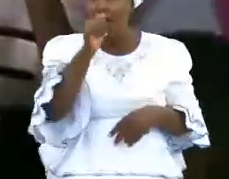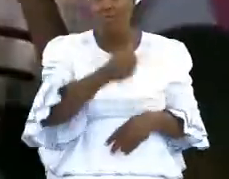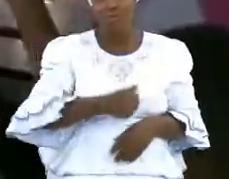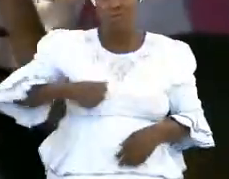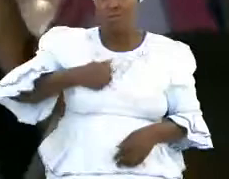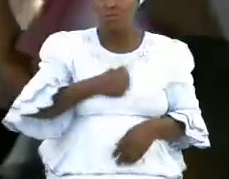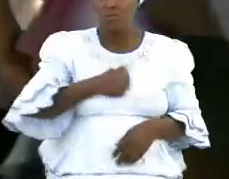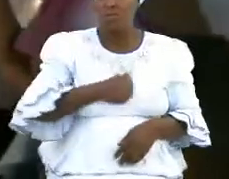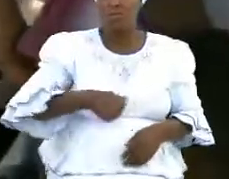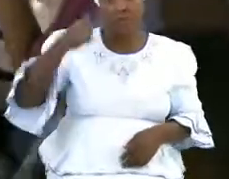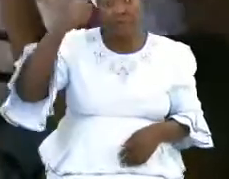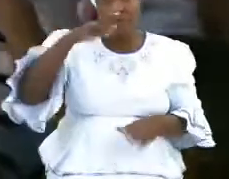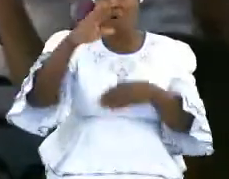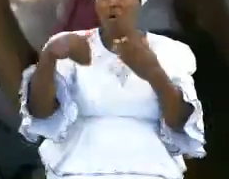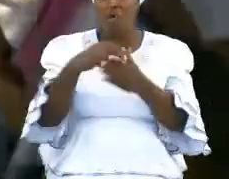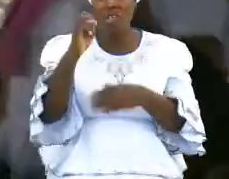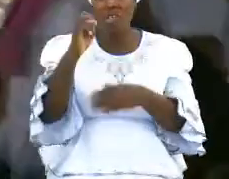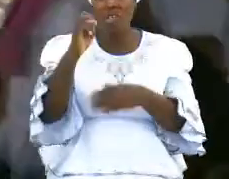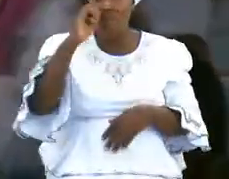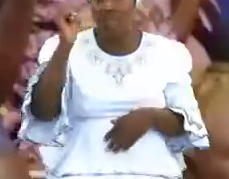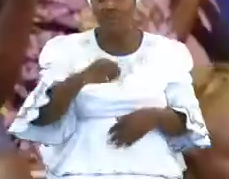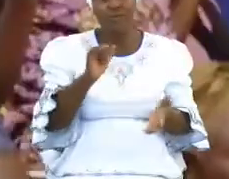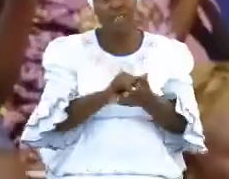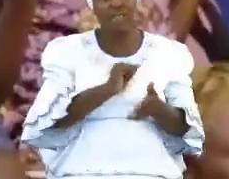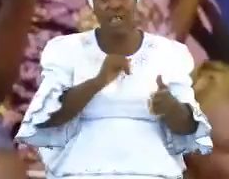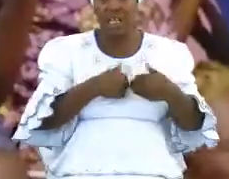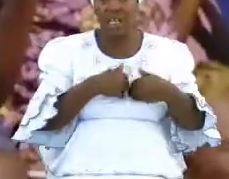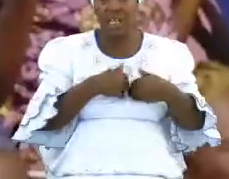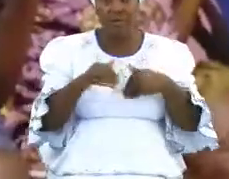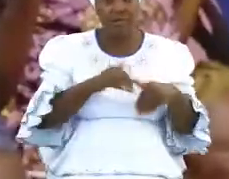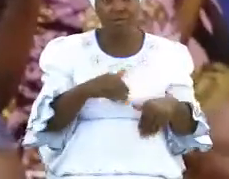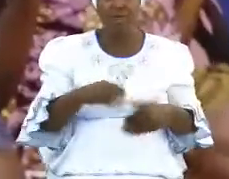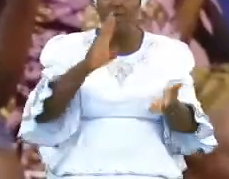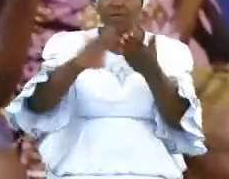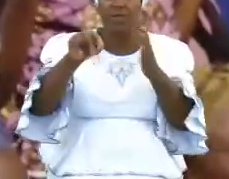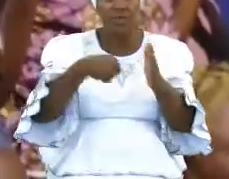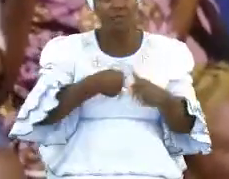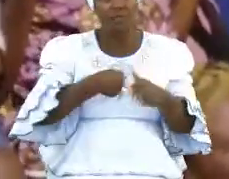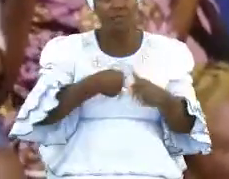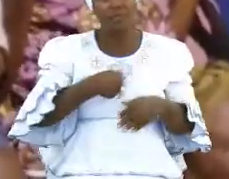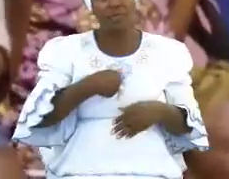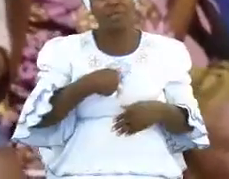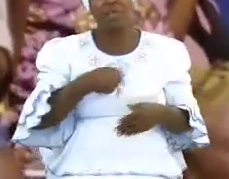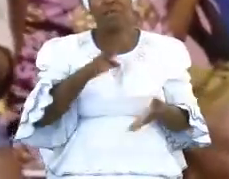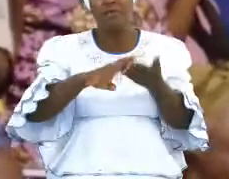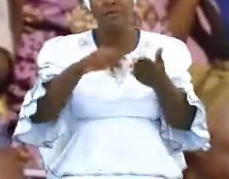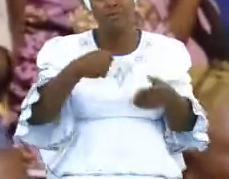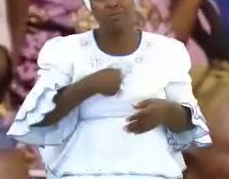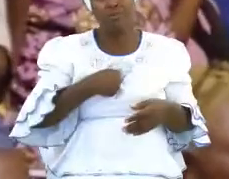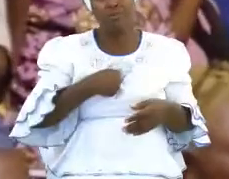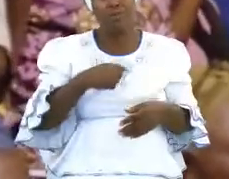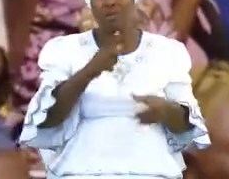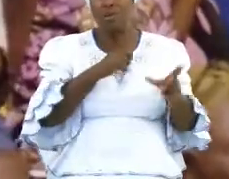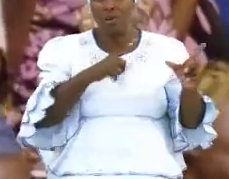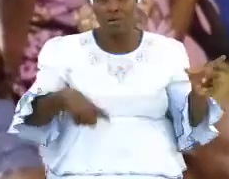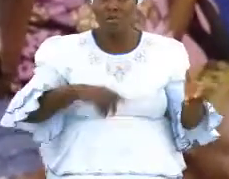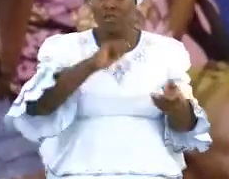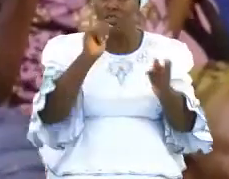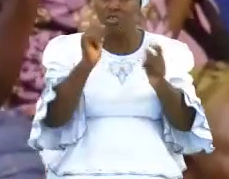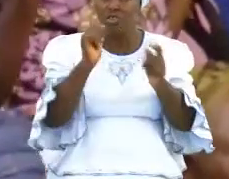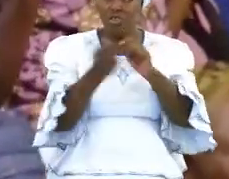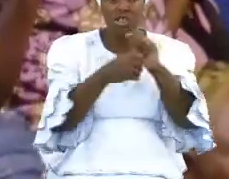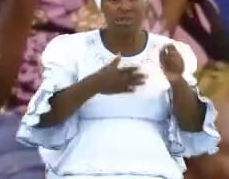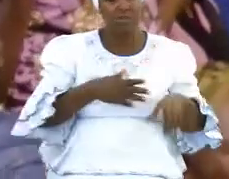I've done. Forgive me, Lord. Change my life. Cleanse my heart. Blot out all